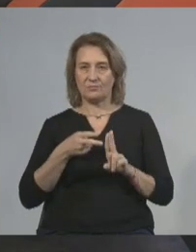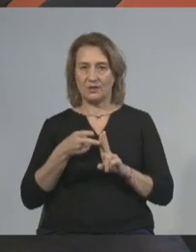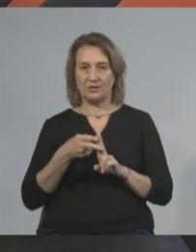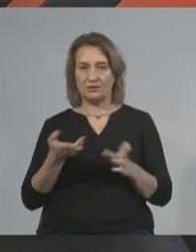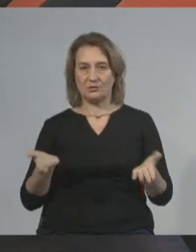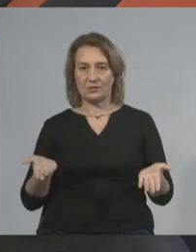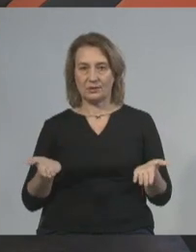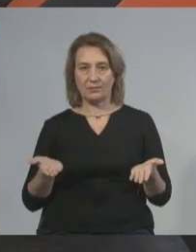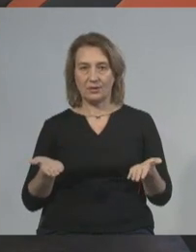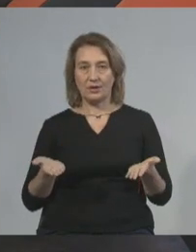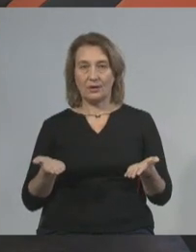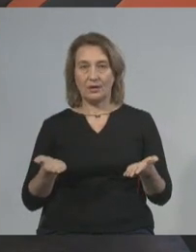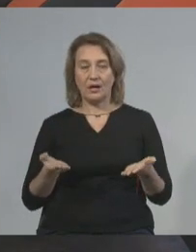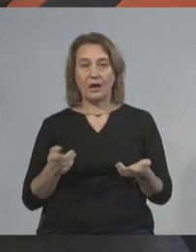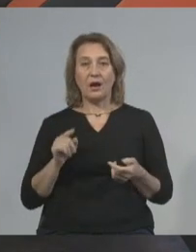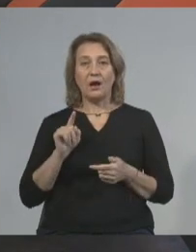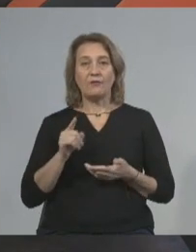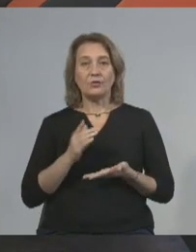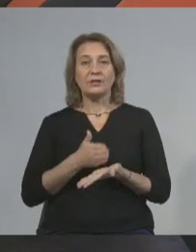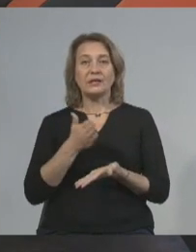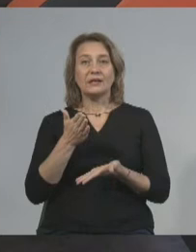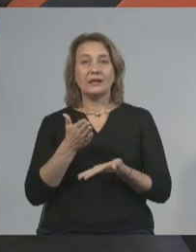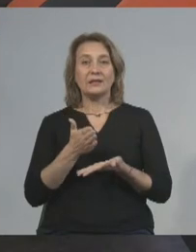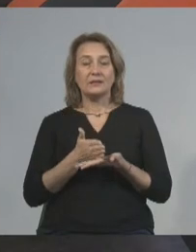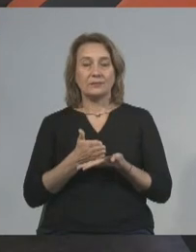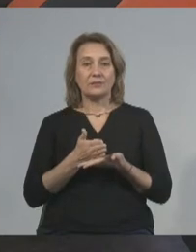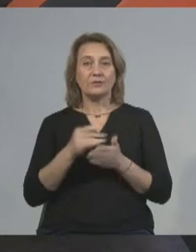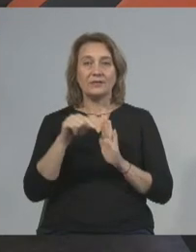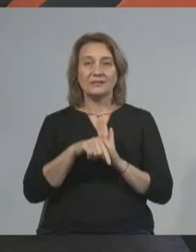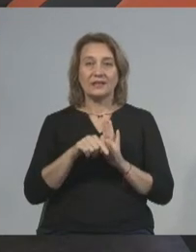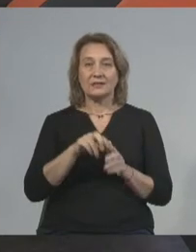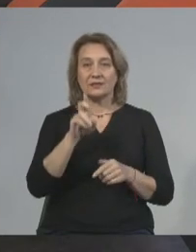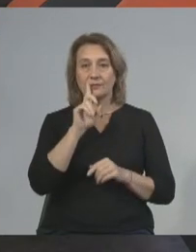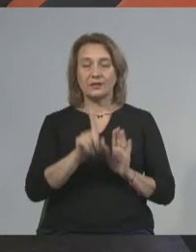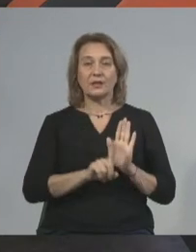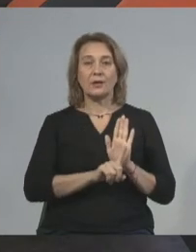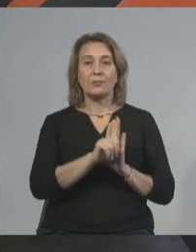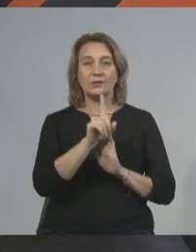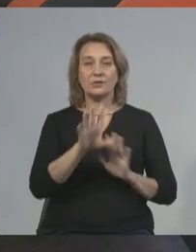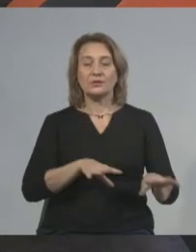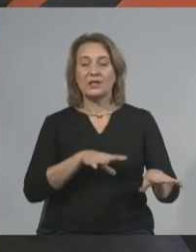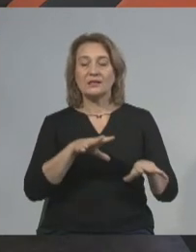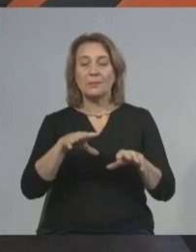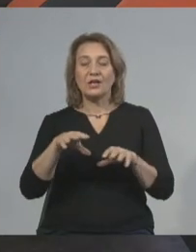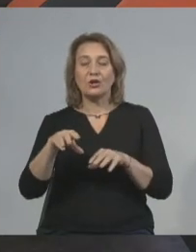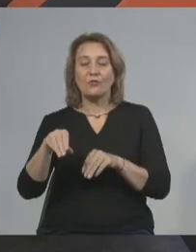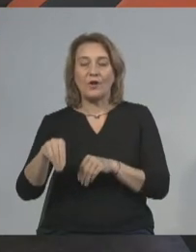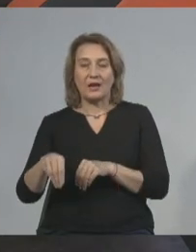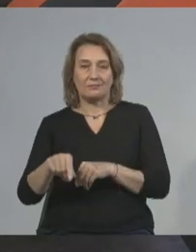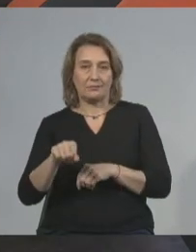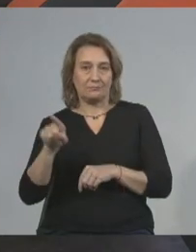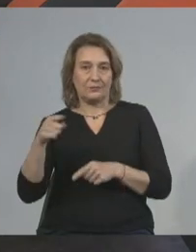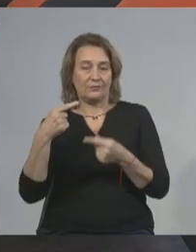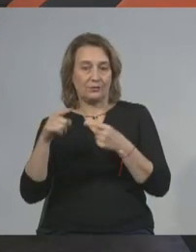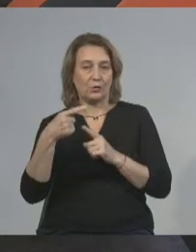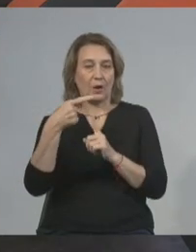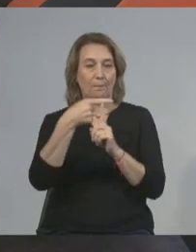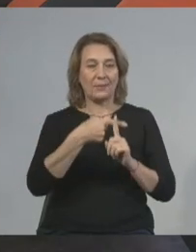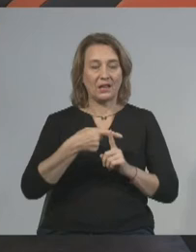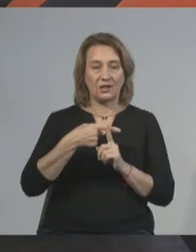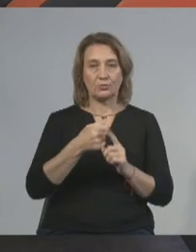often some of these narratives are actually migrating they migrate not only externally but also inside the